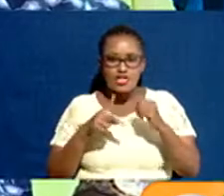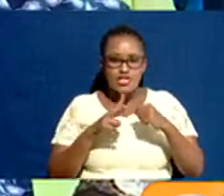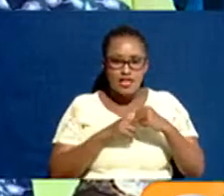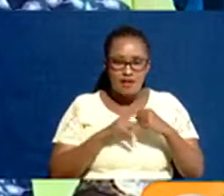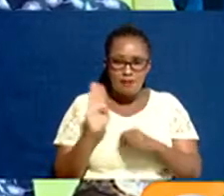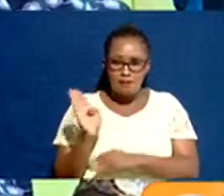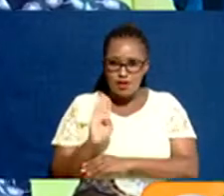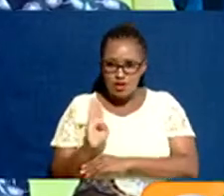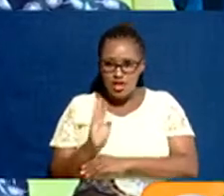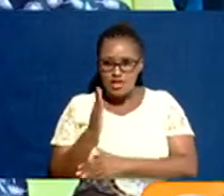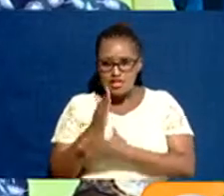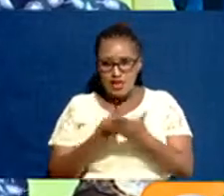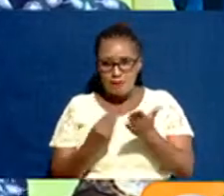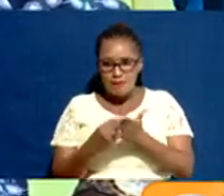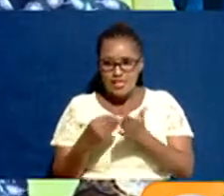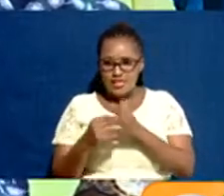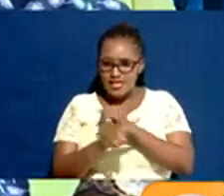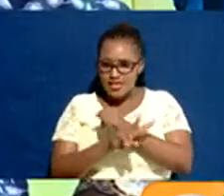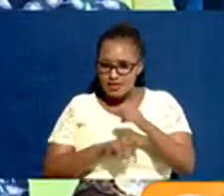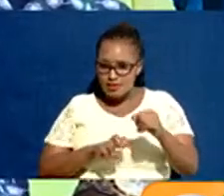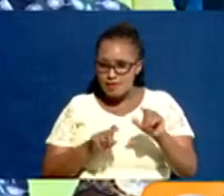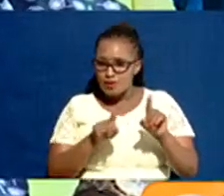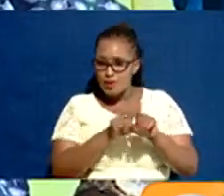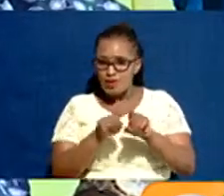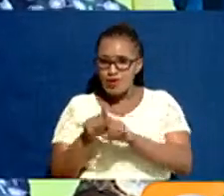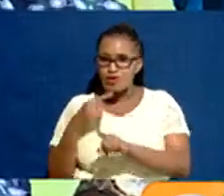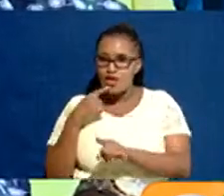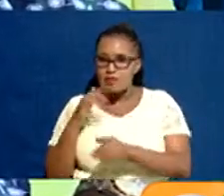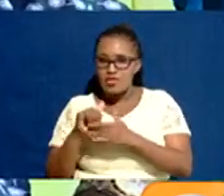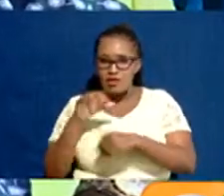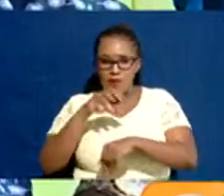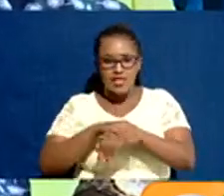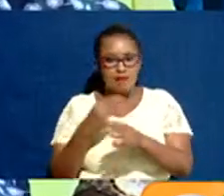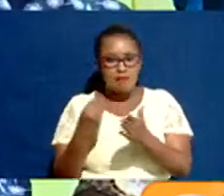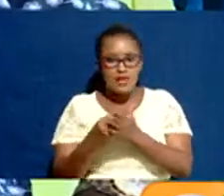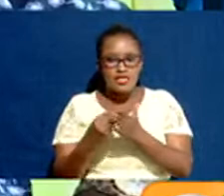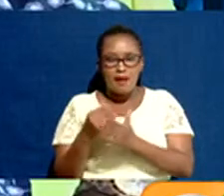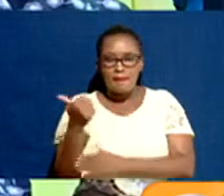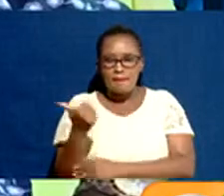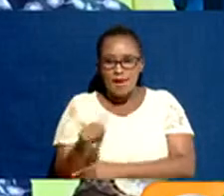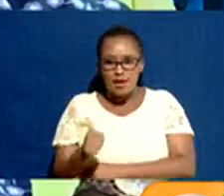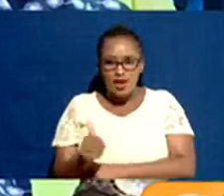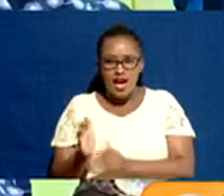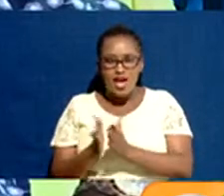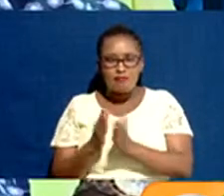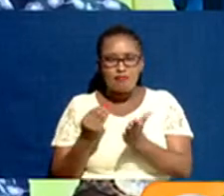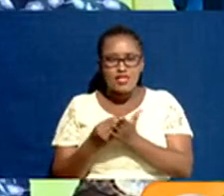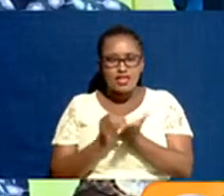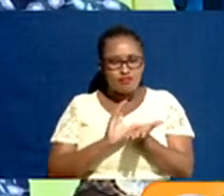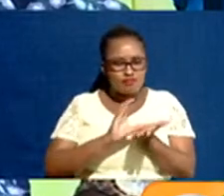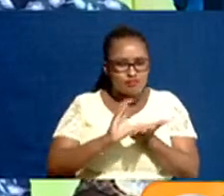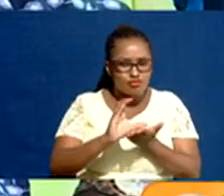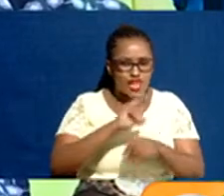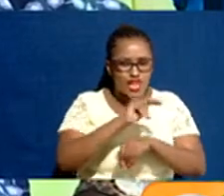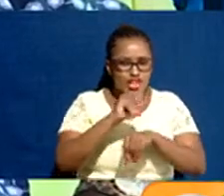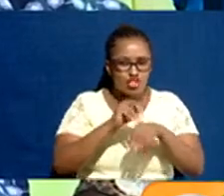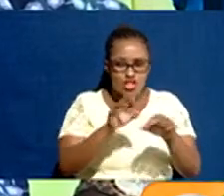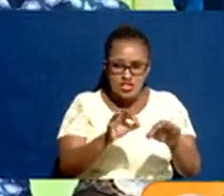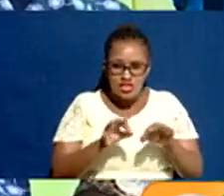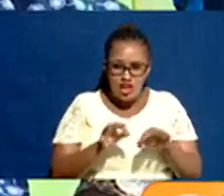billion shillings was stolen. They are saying they did not receive the money, and the money left the National Treasury. We are